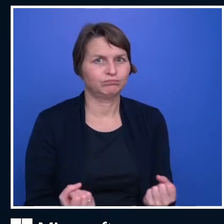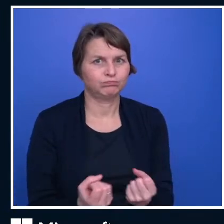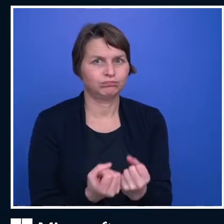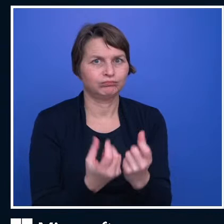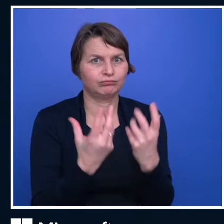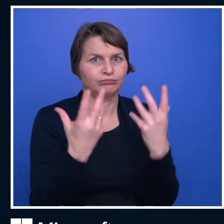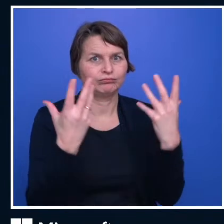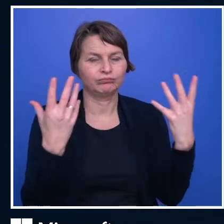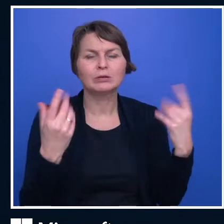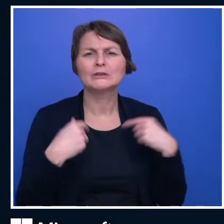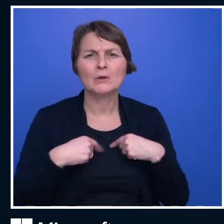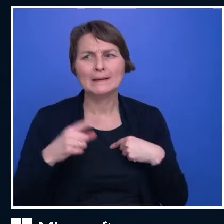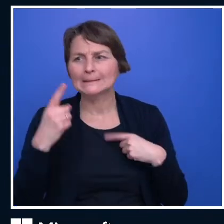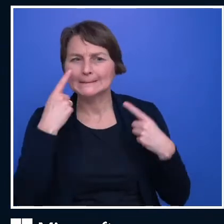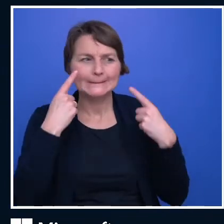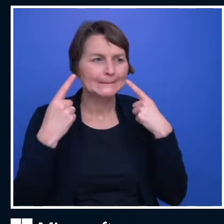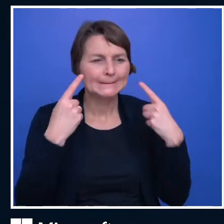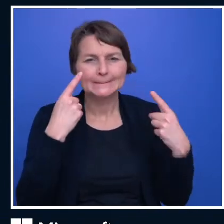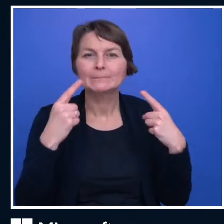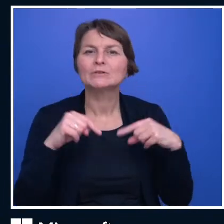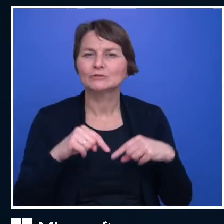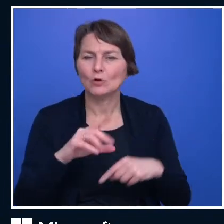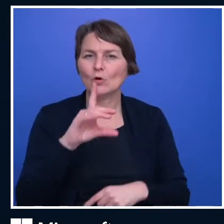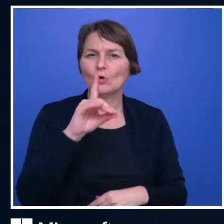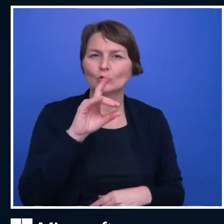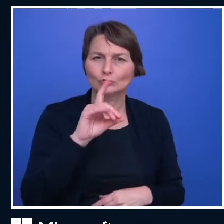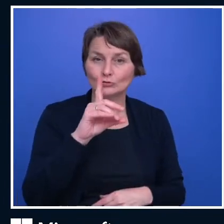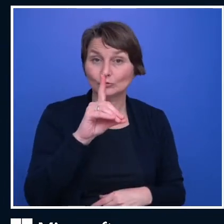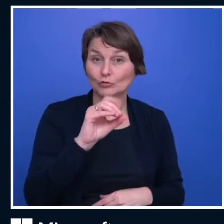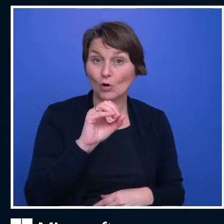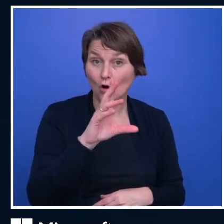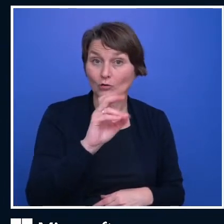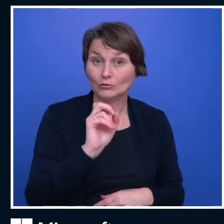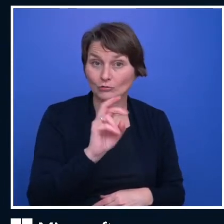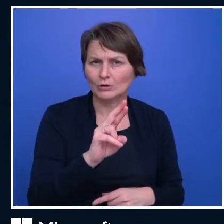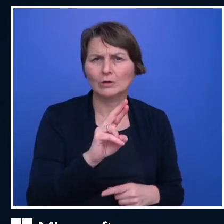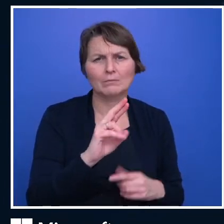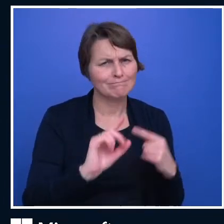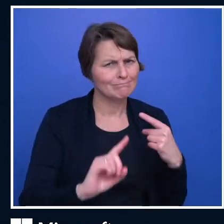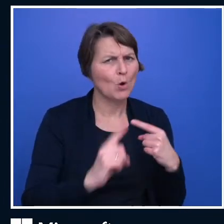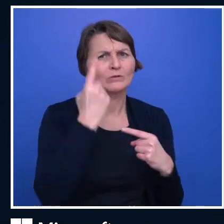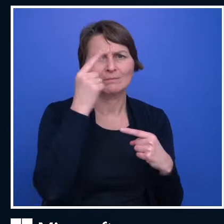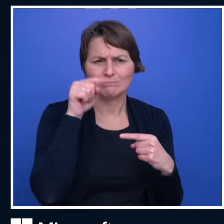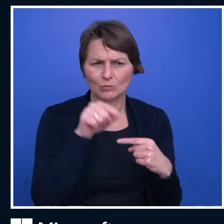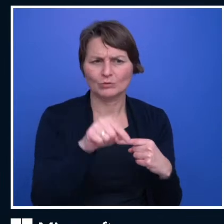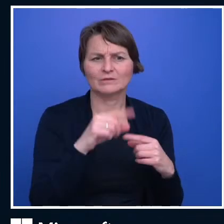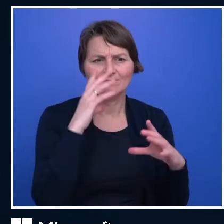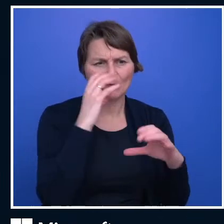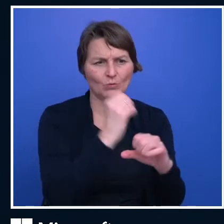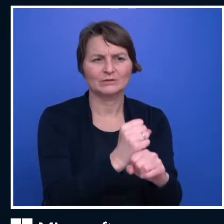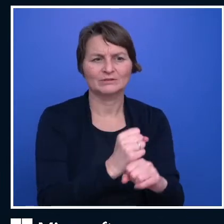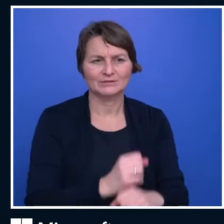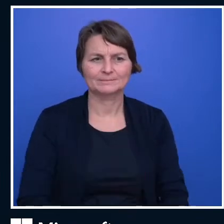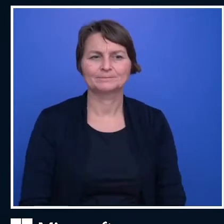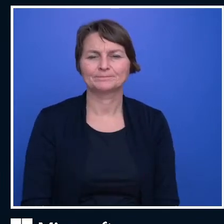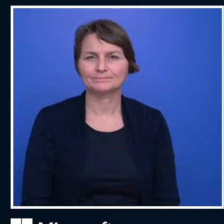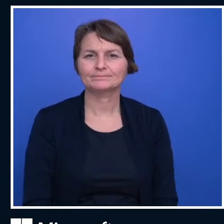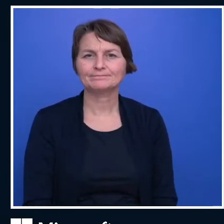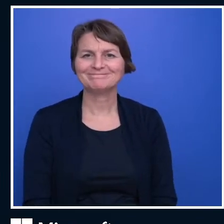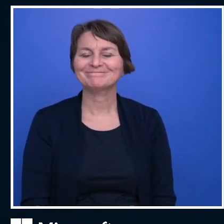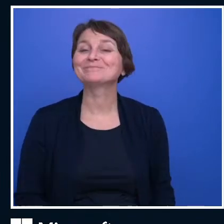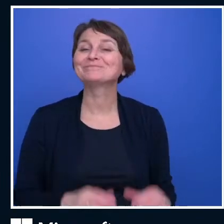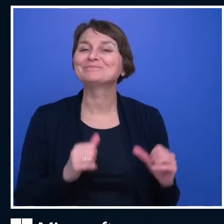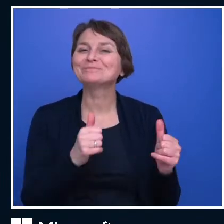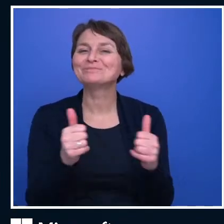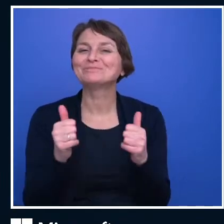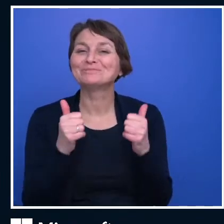keep pace with. So Docker, Kubernetes is one of the most important thing that you can focus upon. Awesome. Yeah, I totally agree.